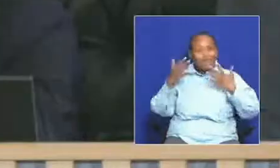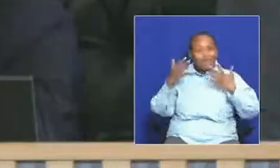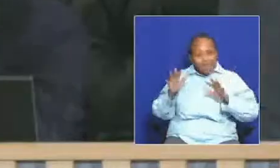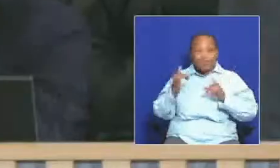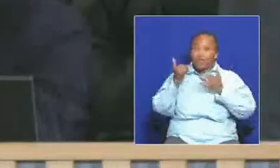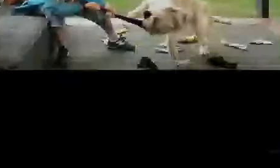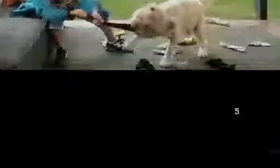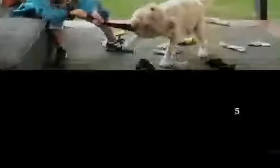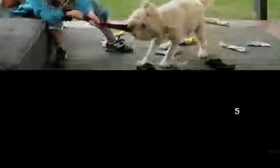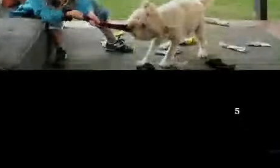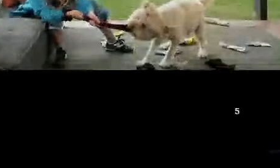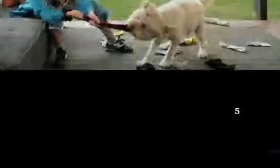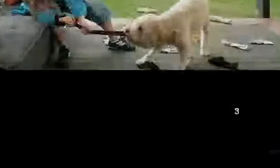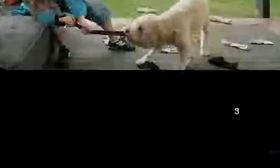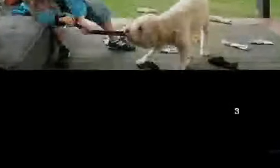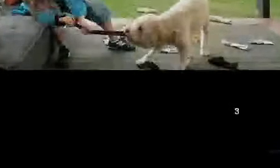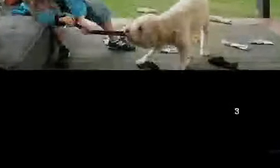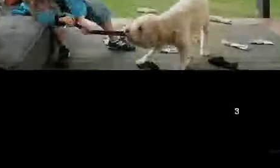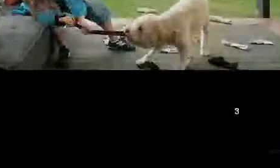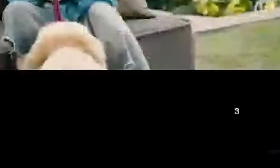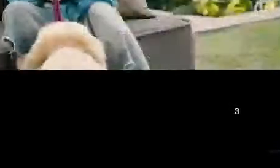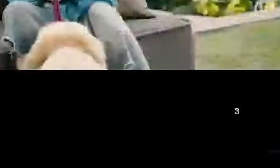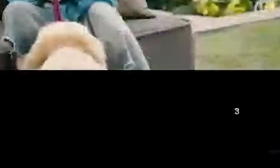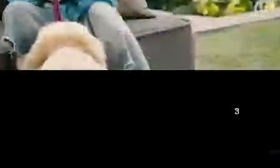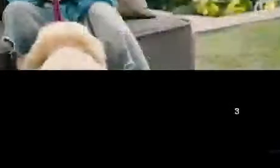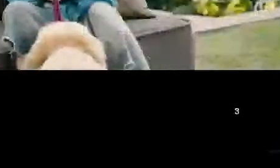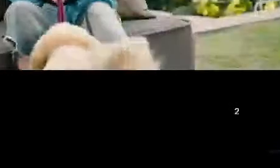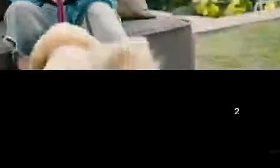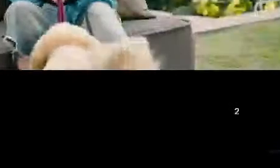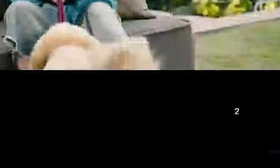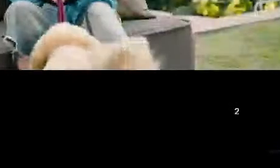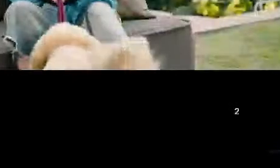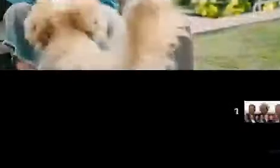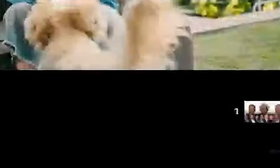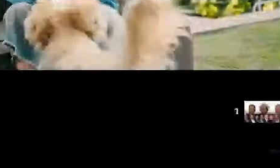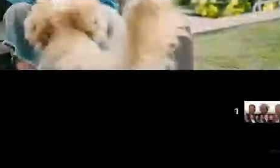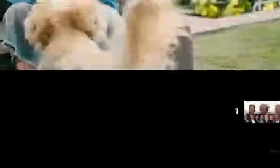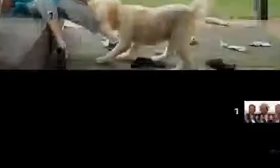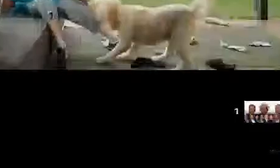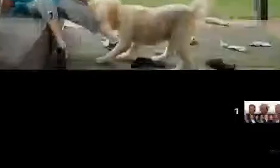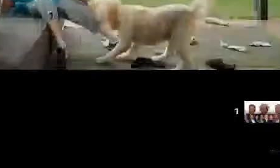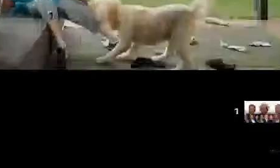Let's say it's a hospital. You supply. Courtney and main tug of war with his foot sock.